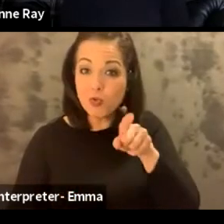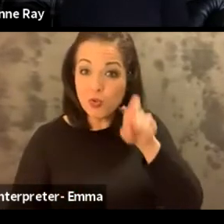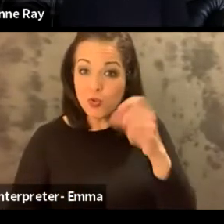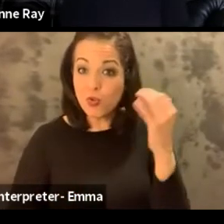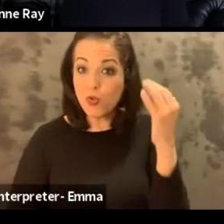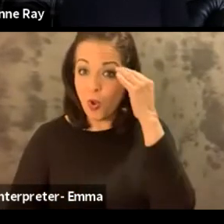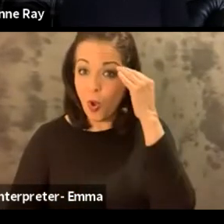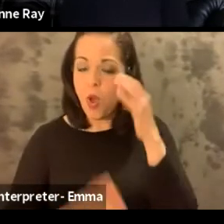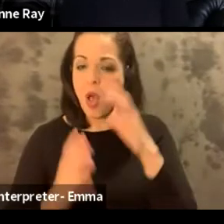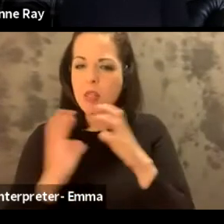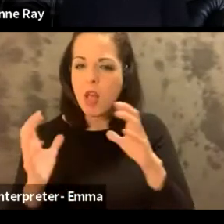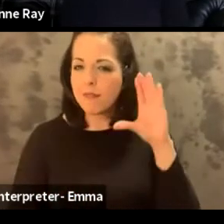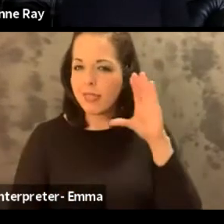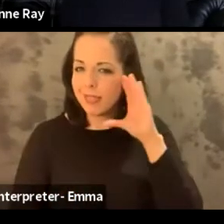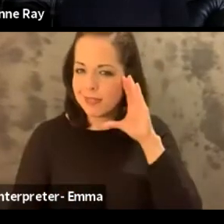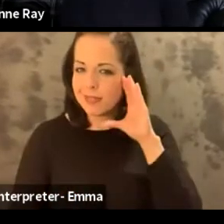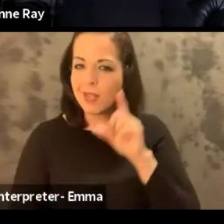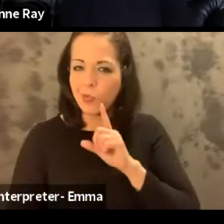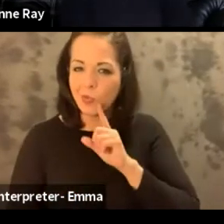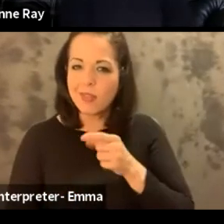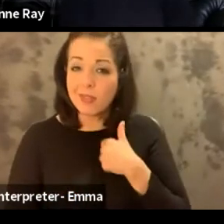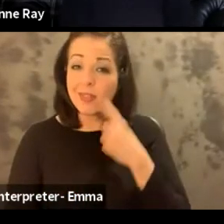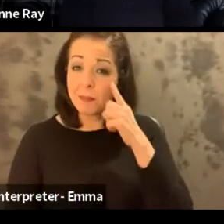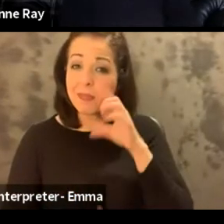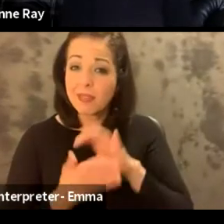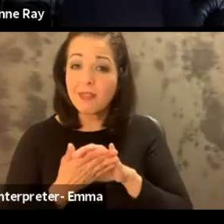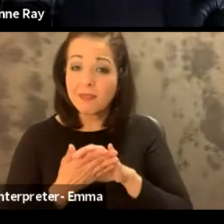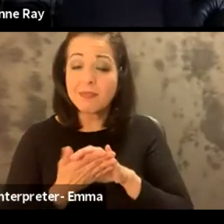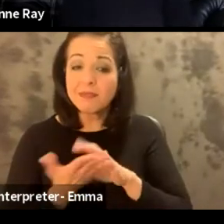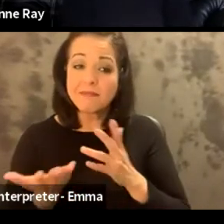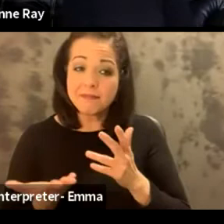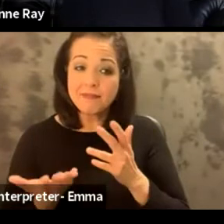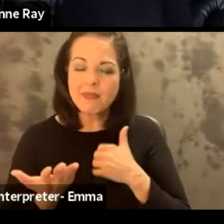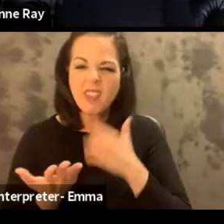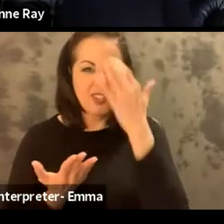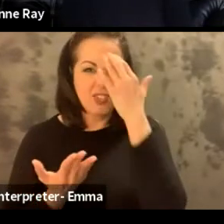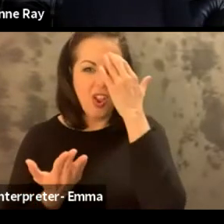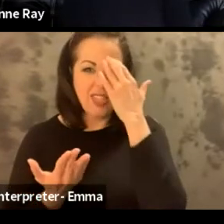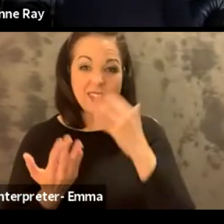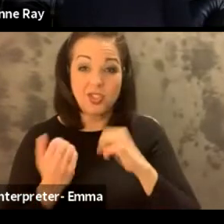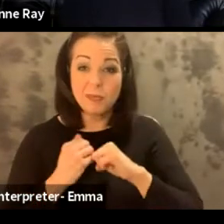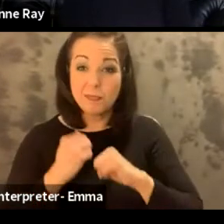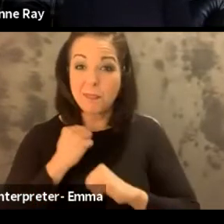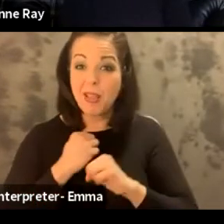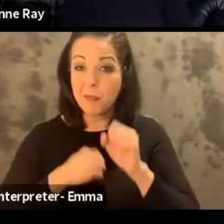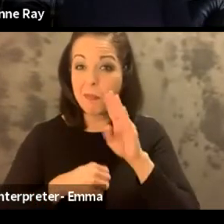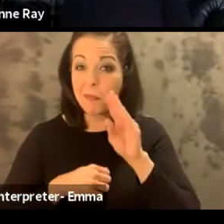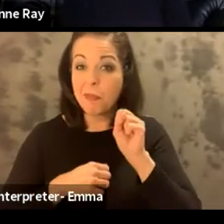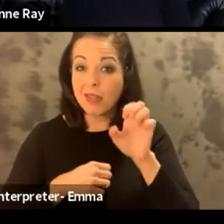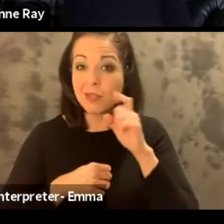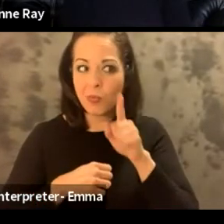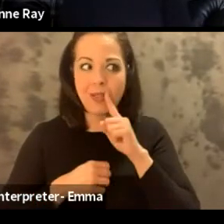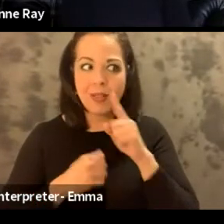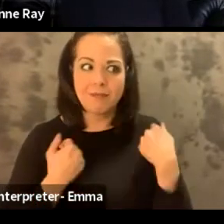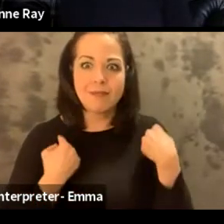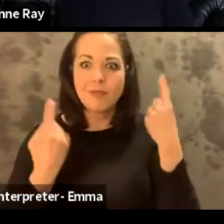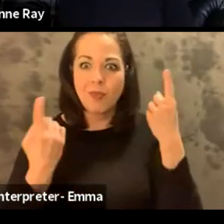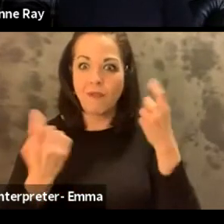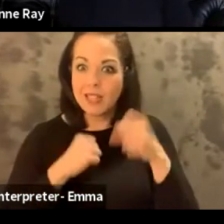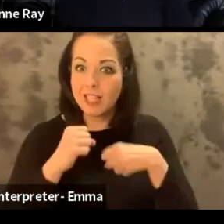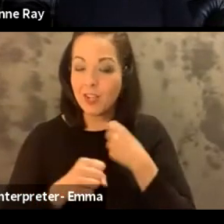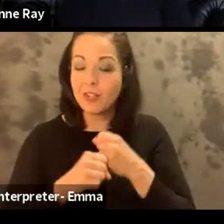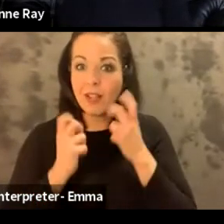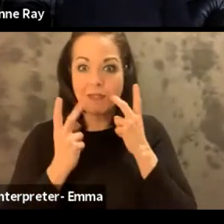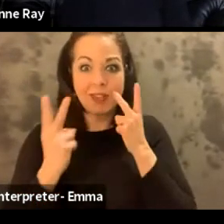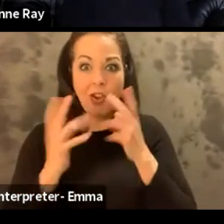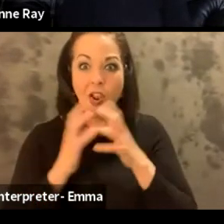listening, I think, and really, you know, there's a knowledge base. Misha's right. I go to see over the years. I've seen a lot of